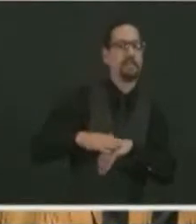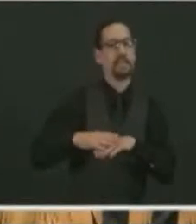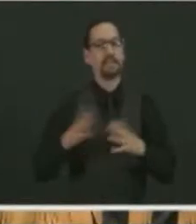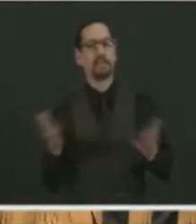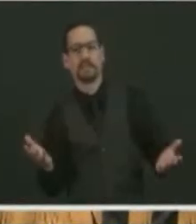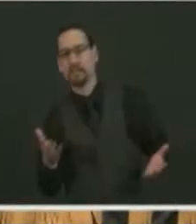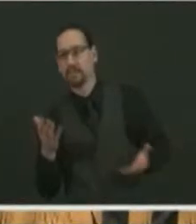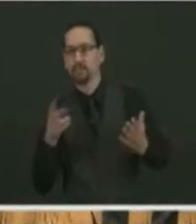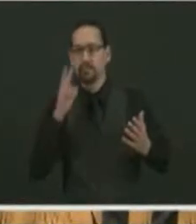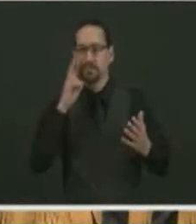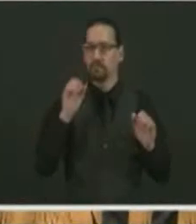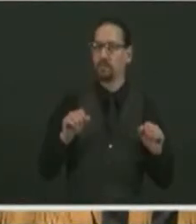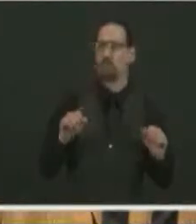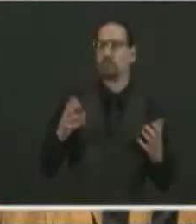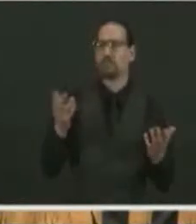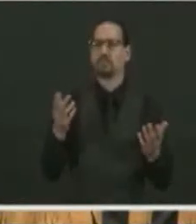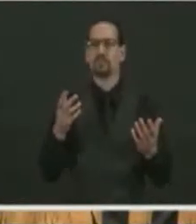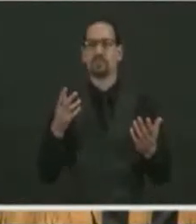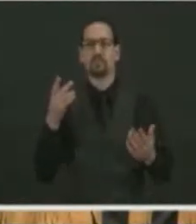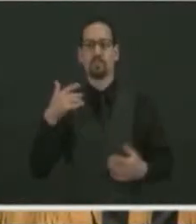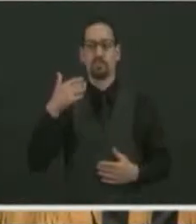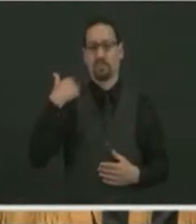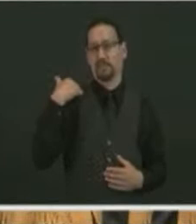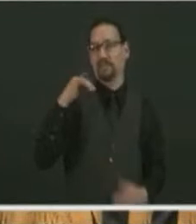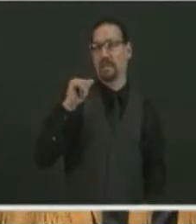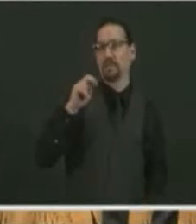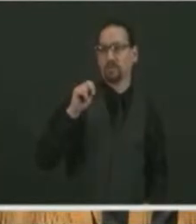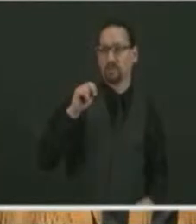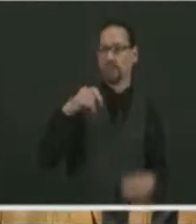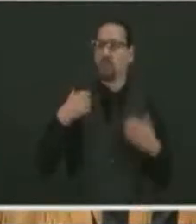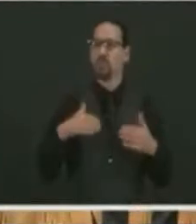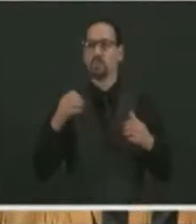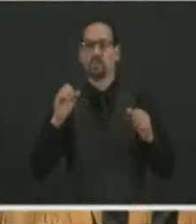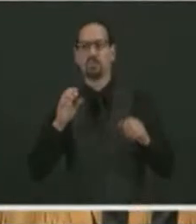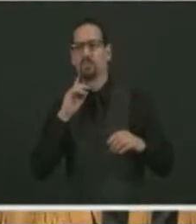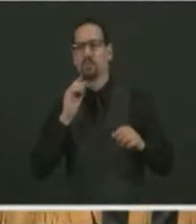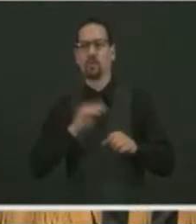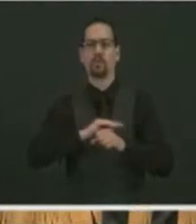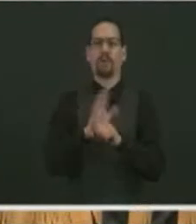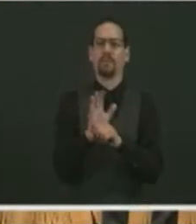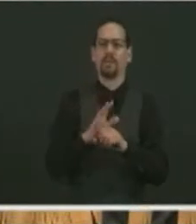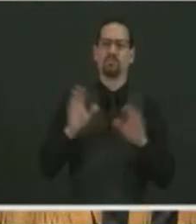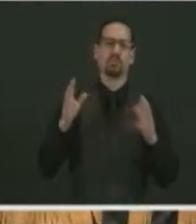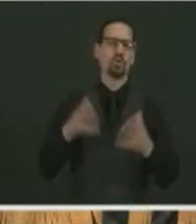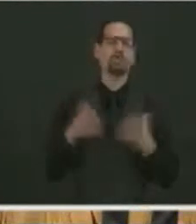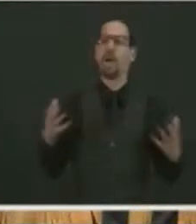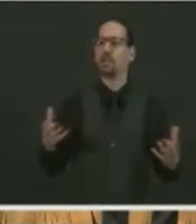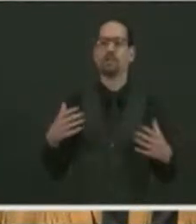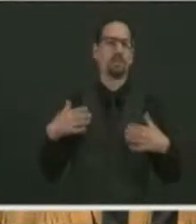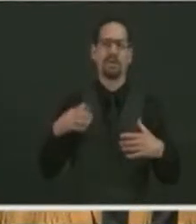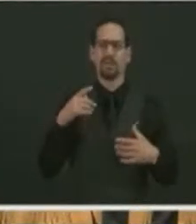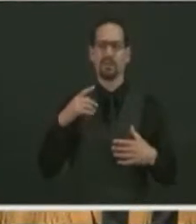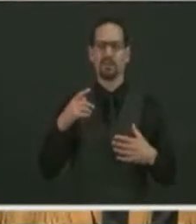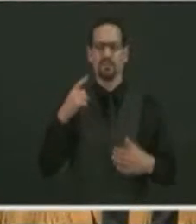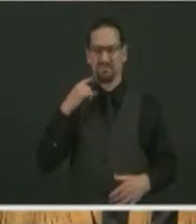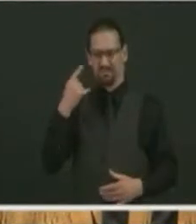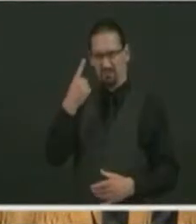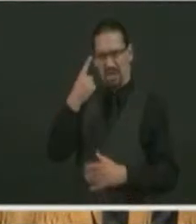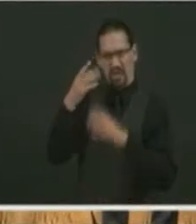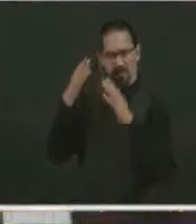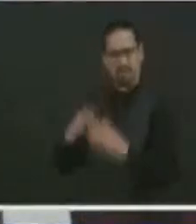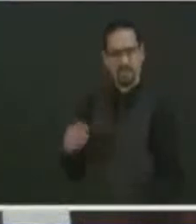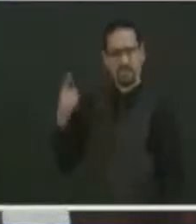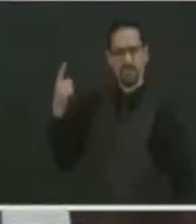downplaying the virus in January a little bit. So do you think there needs to be more of a secondary voice instead of everybody relying on Dr. Fauci's